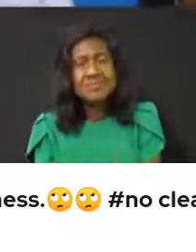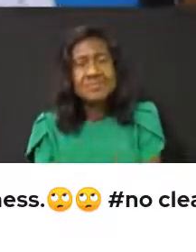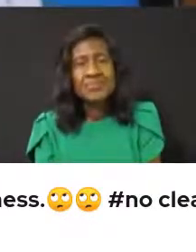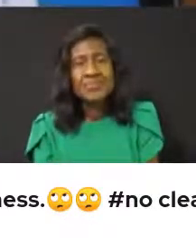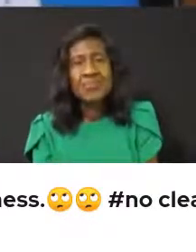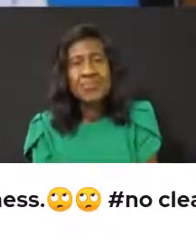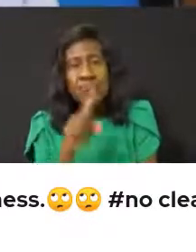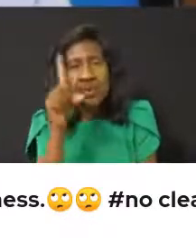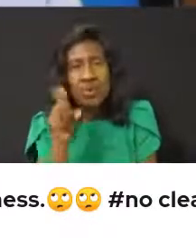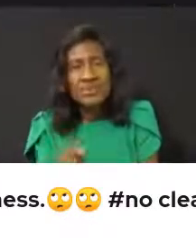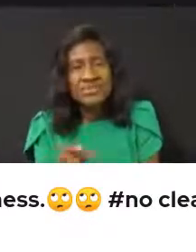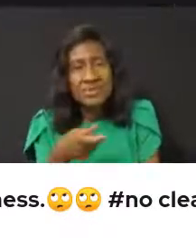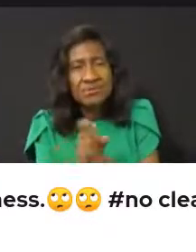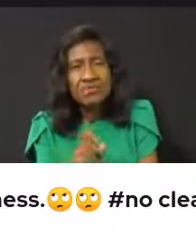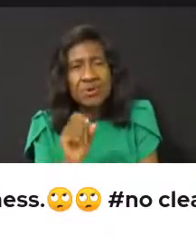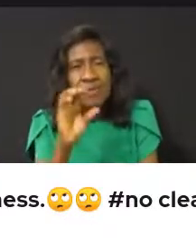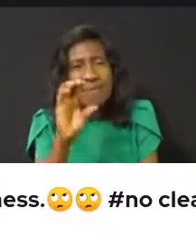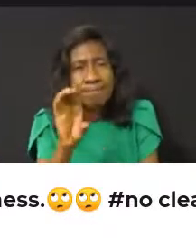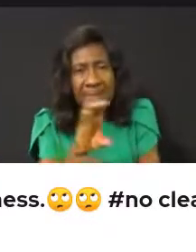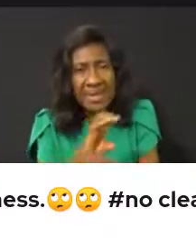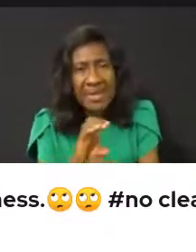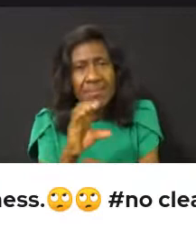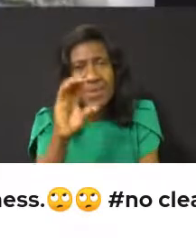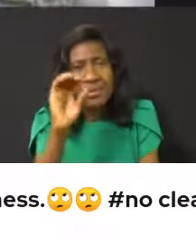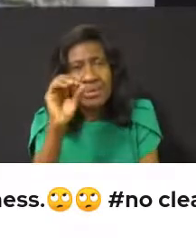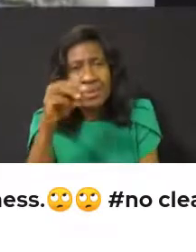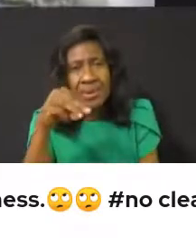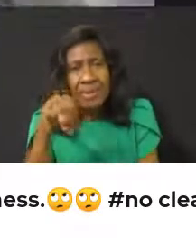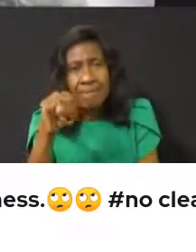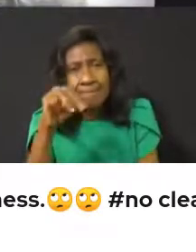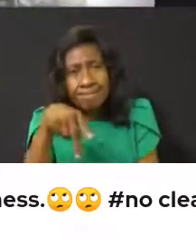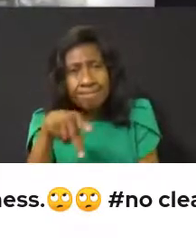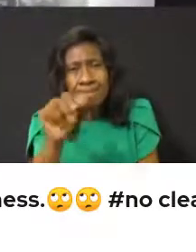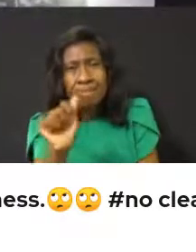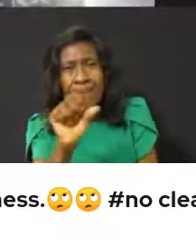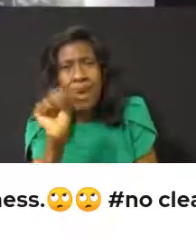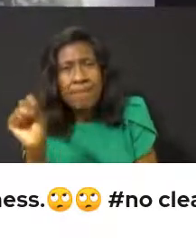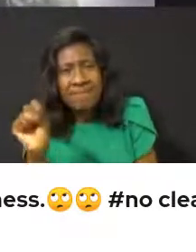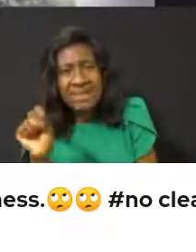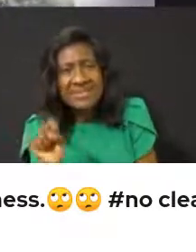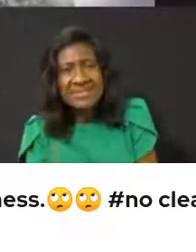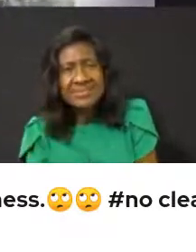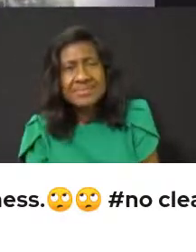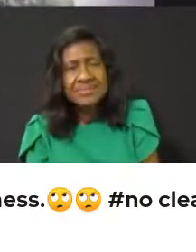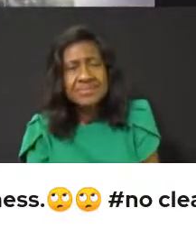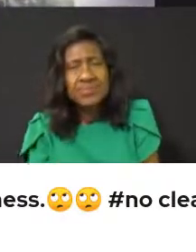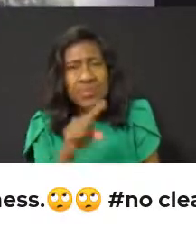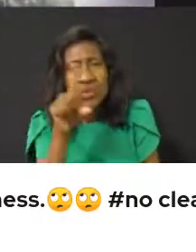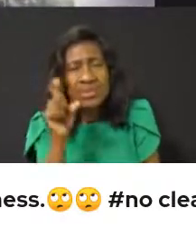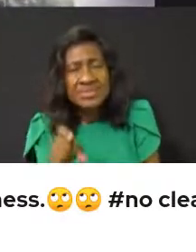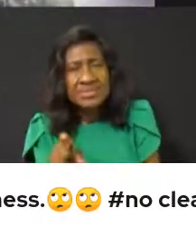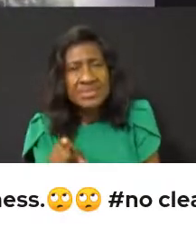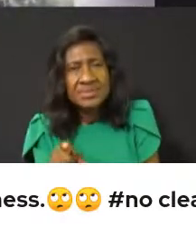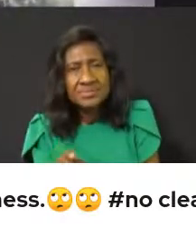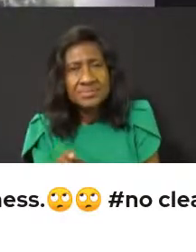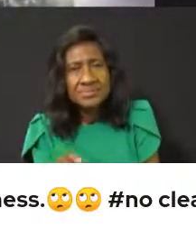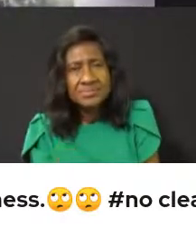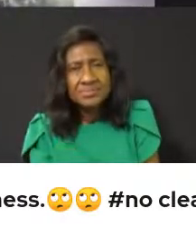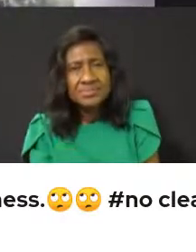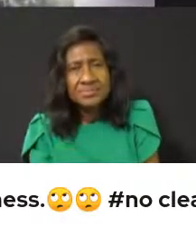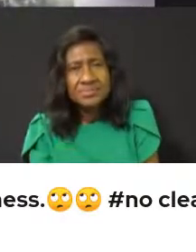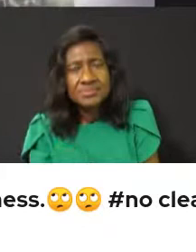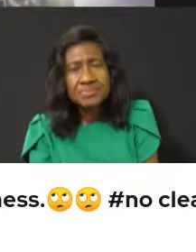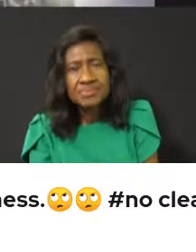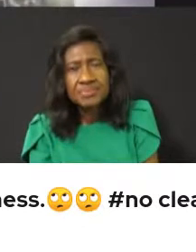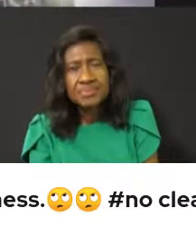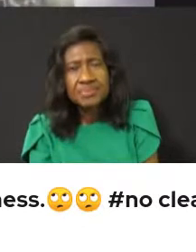Campus. Reshma? Good afternoon. Thank you, Simon. I have a couple of questions. I'll start first with